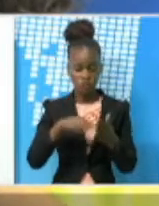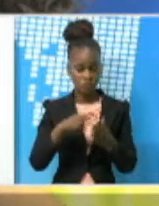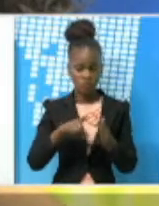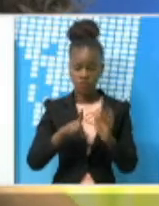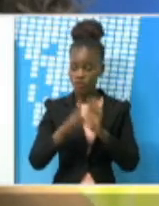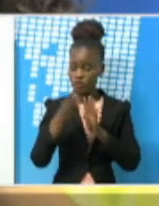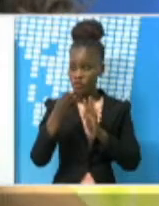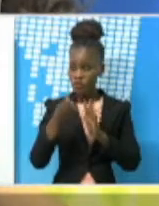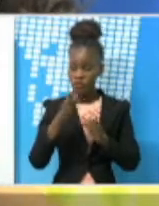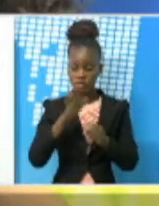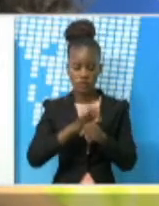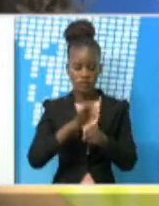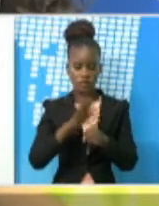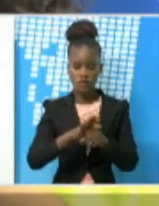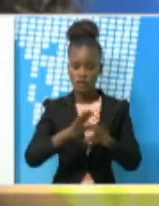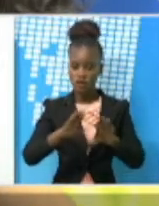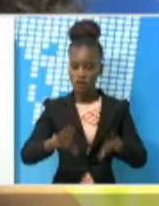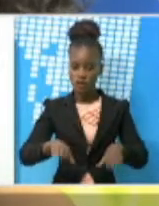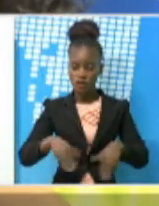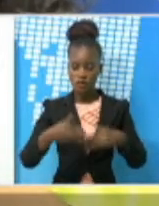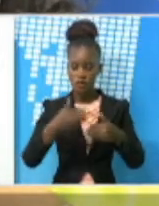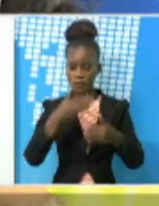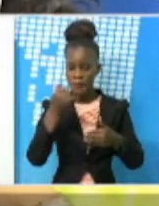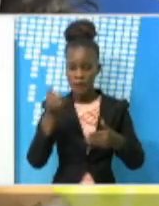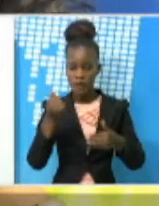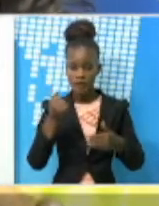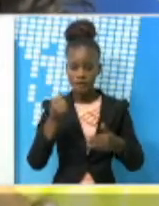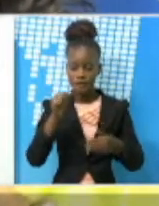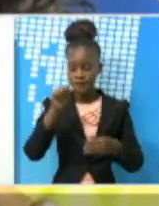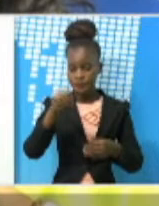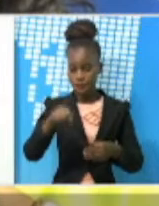local Ugandan, how best can they benefit from it?